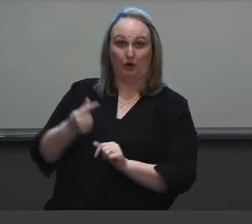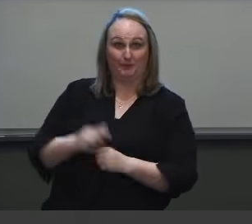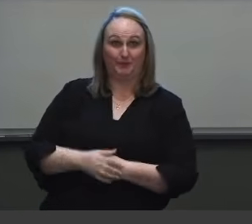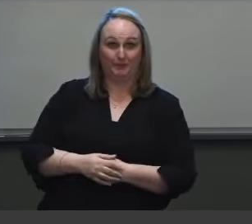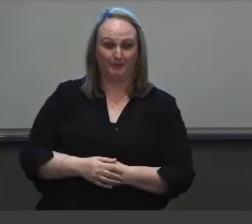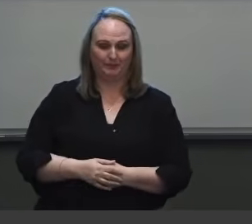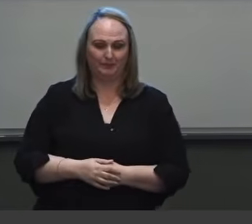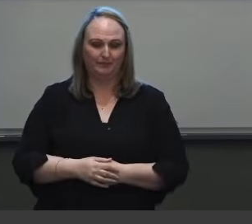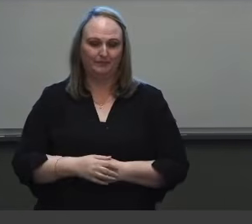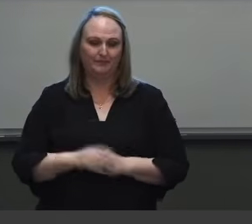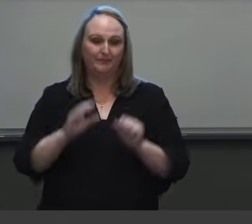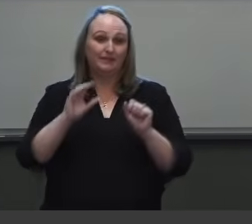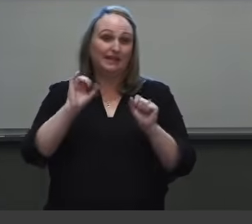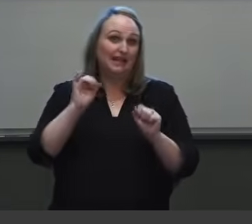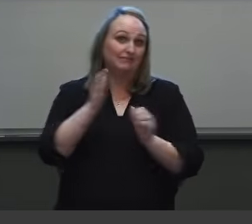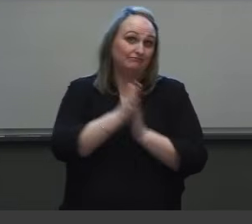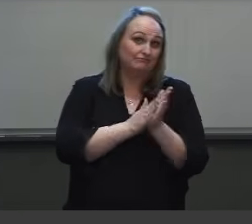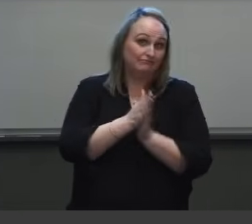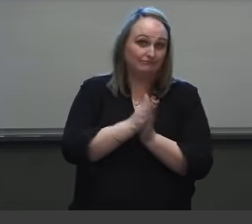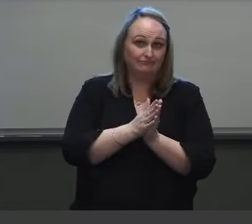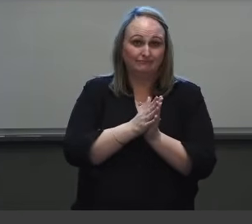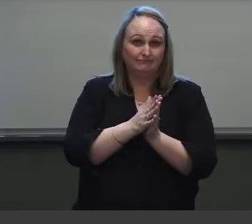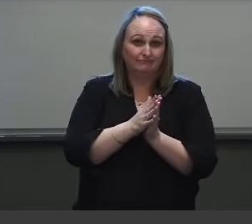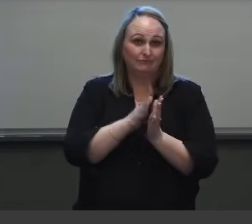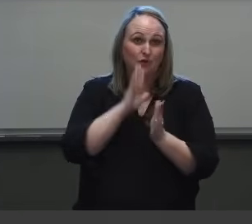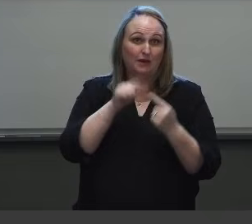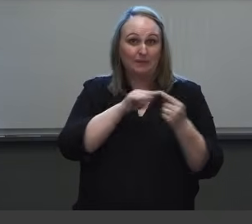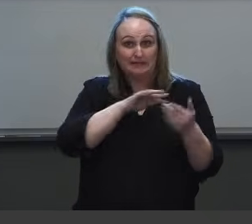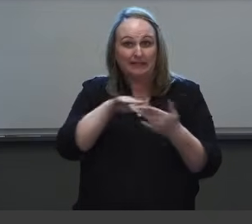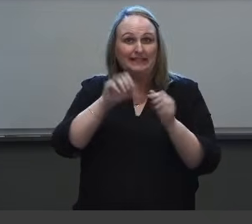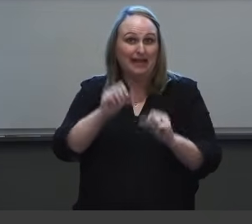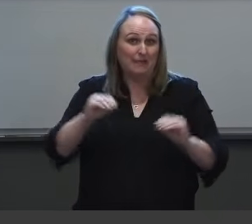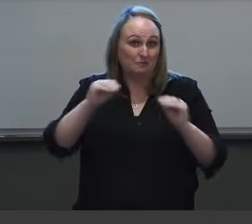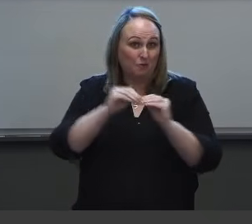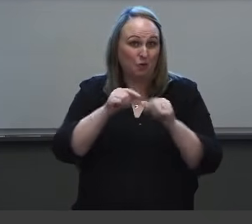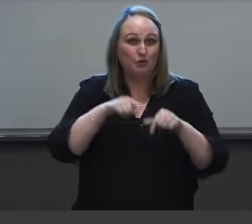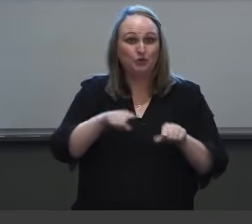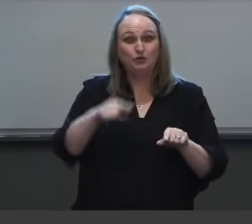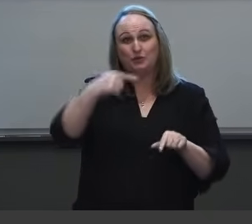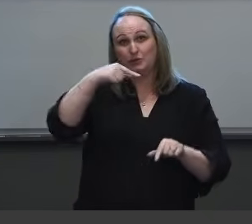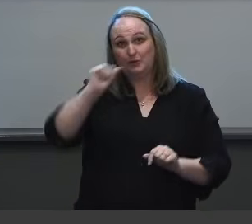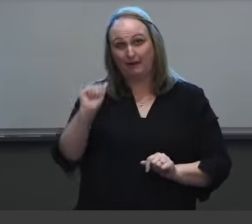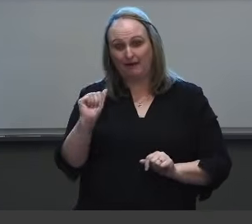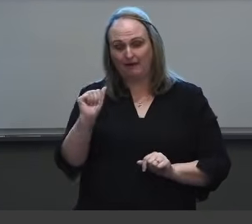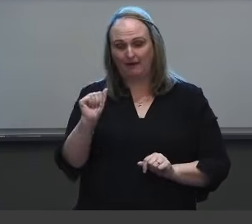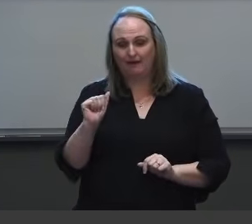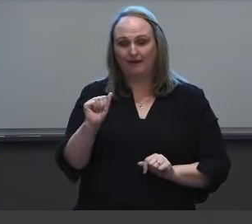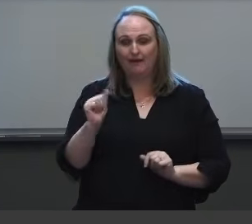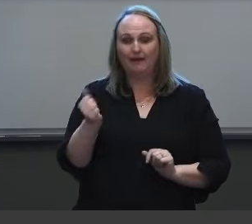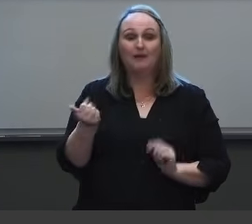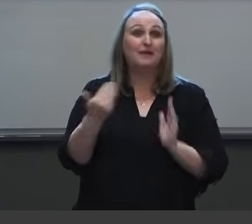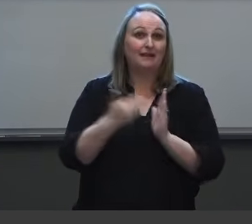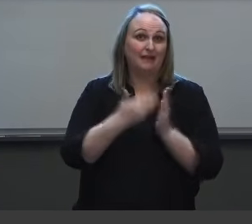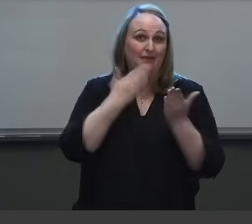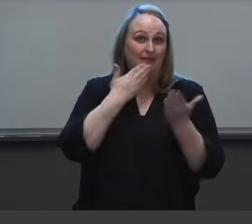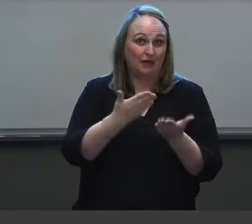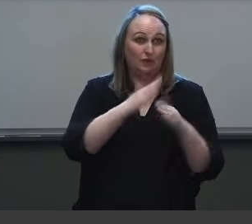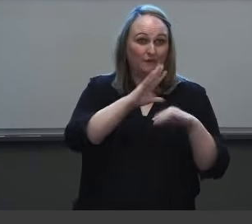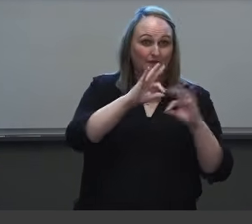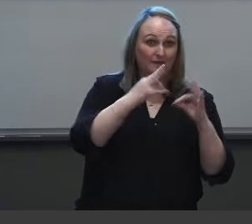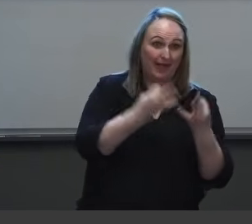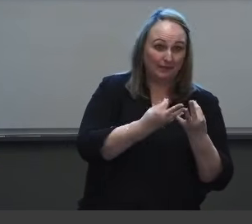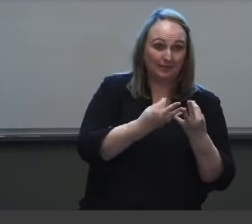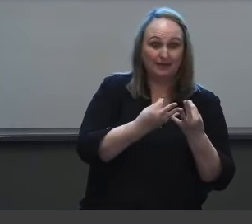can talk more about that study if you want at the Q&A. But I just wanted to end by thanking again the families and